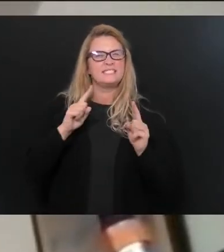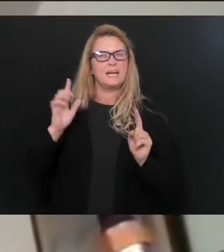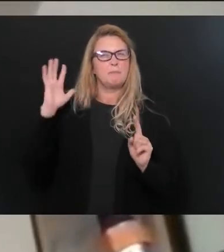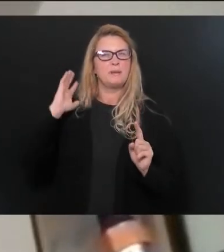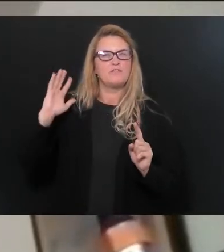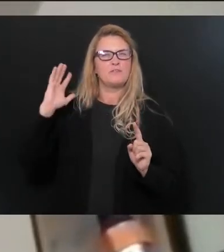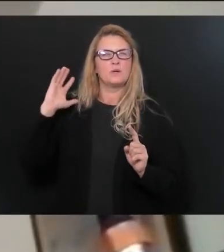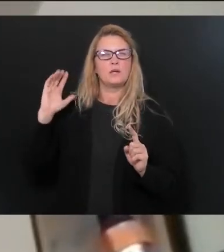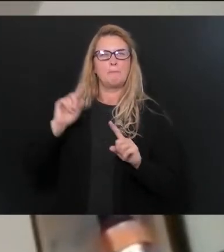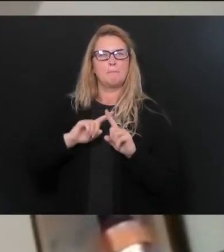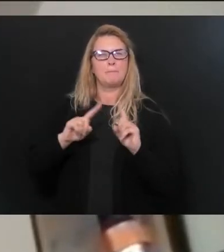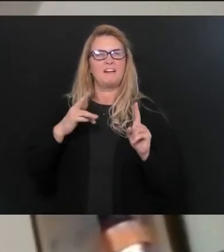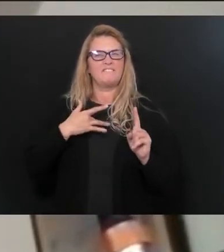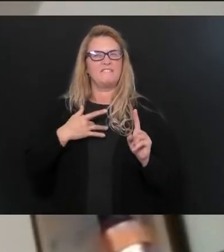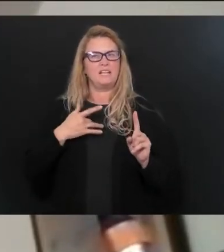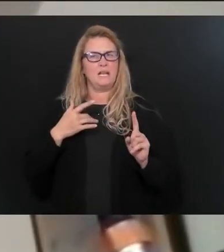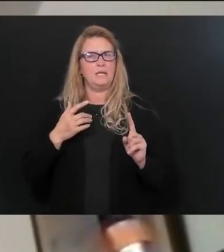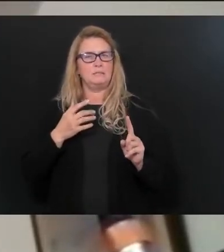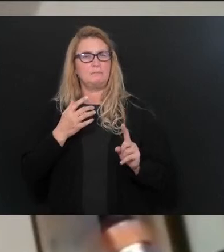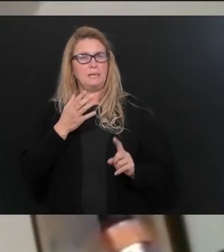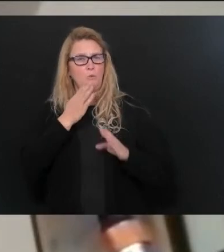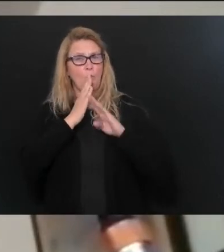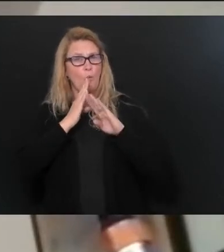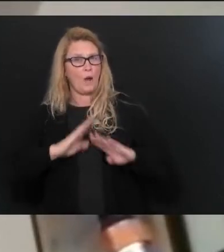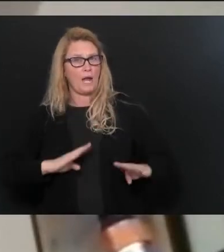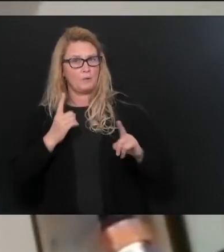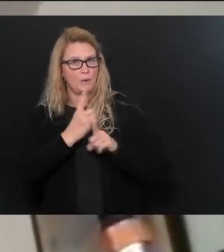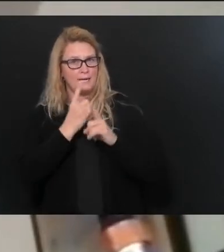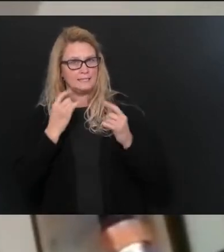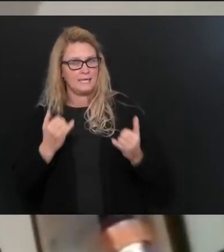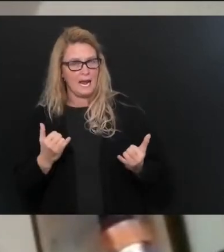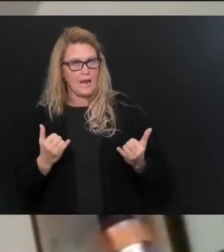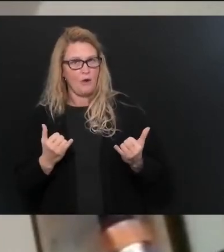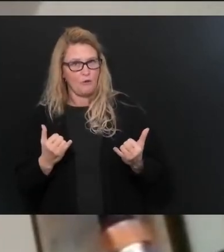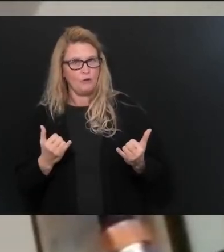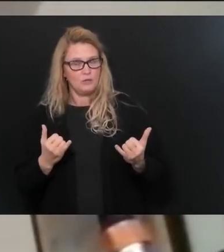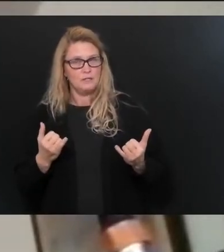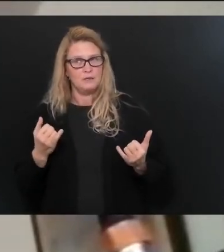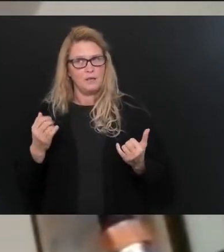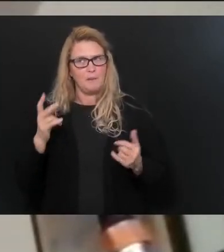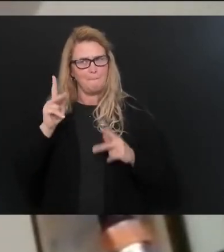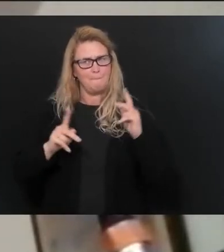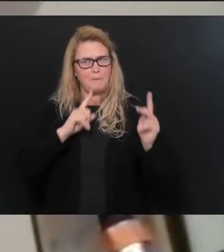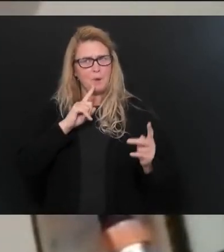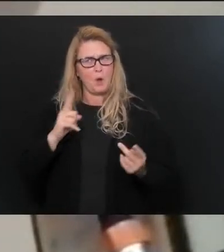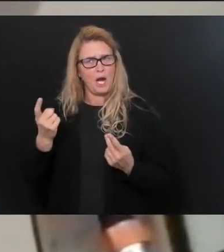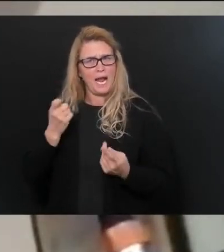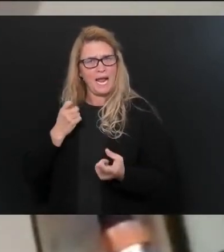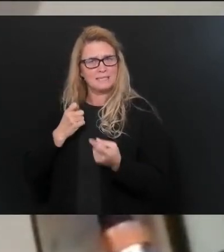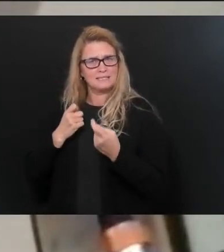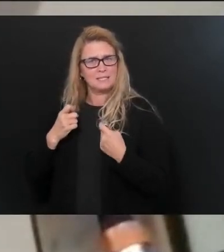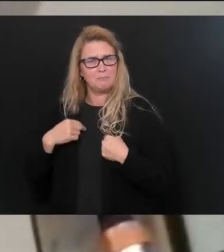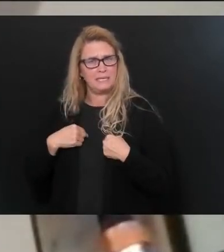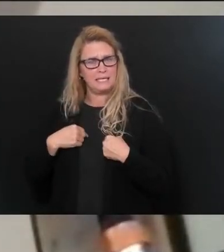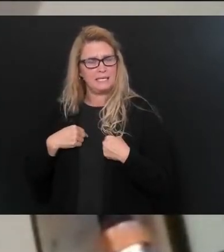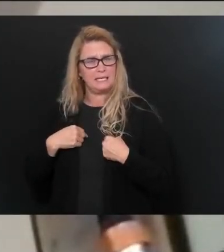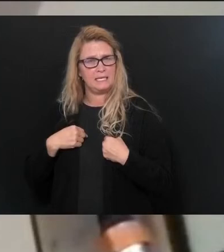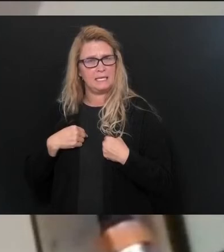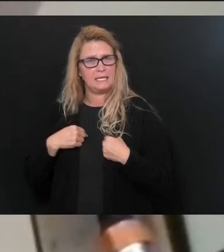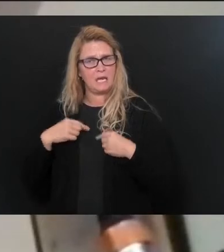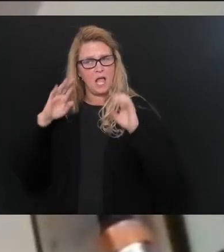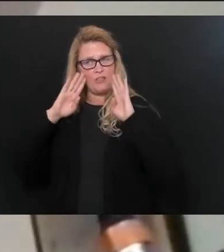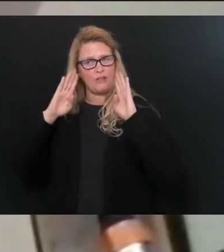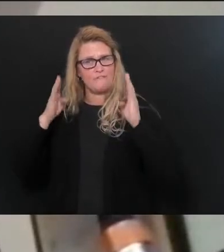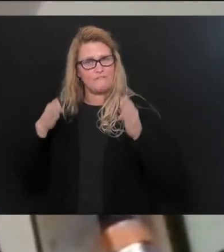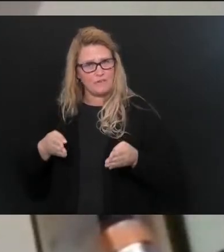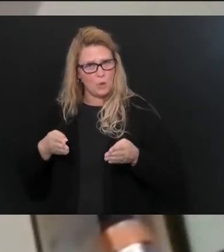in some medicalese and jargon. And the thing I'm getting asked about in regards to this is our focus,